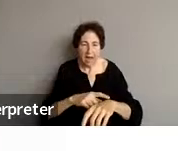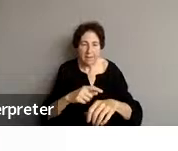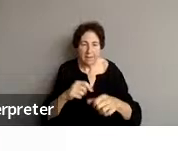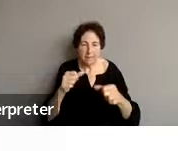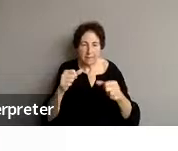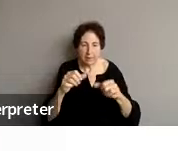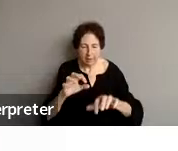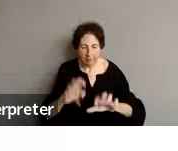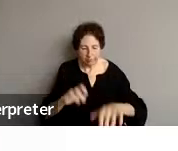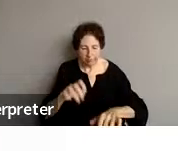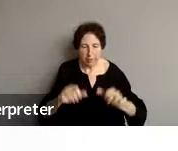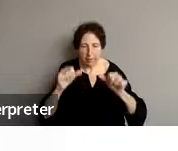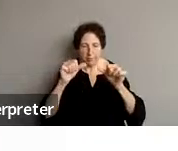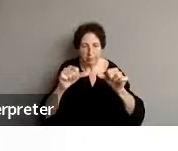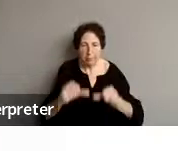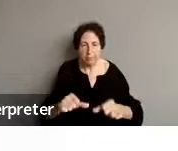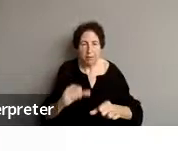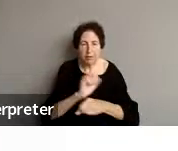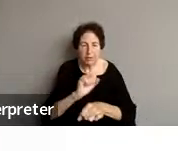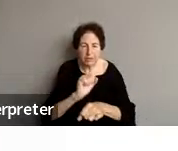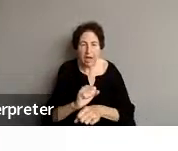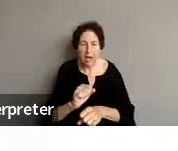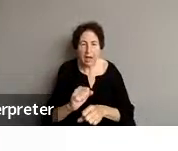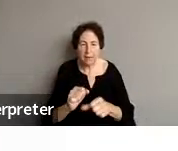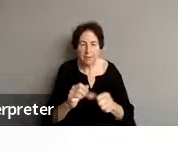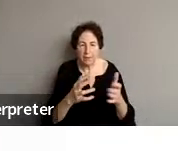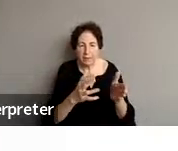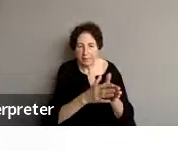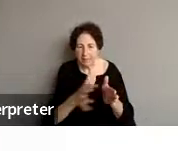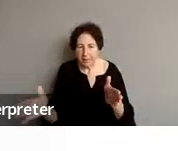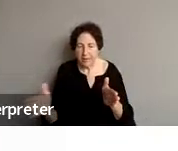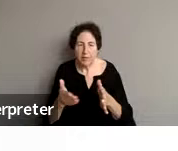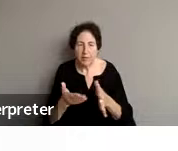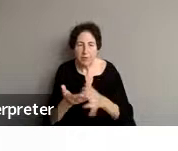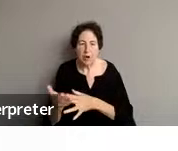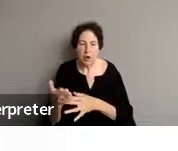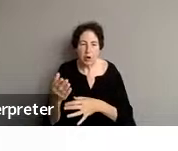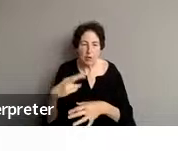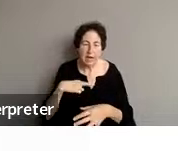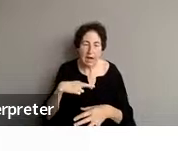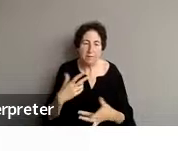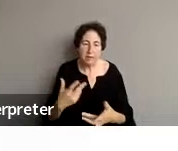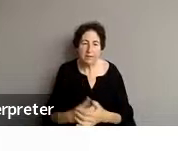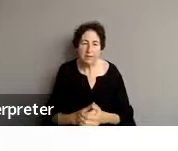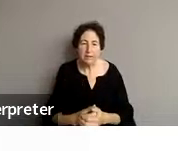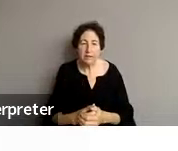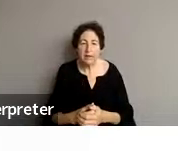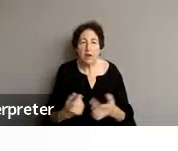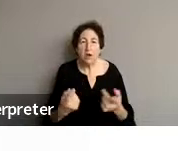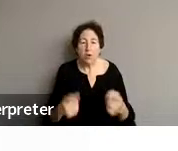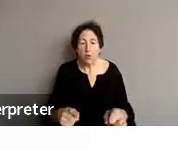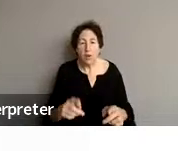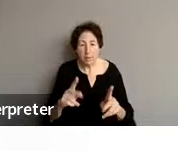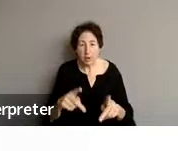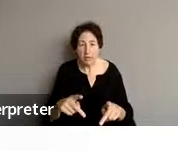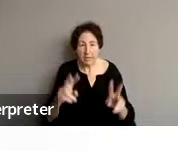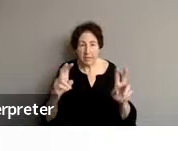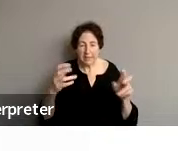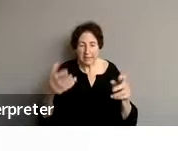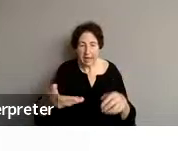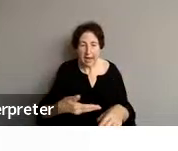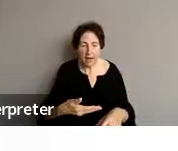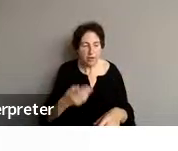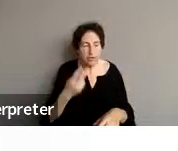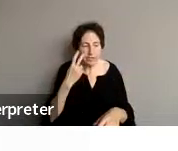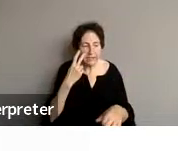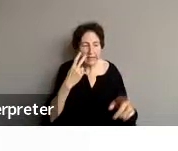an individual separates from the district through retirement, for example. When an individual is on board, as you can